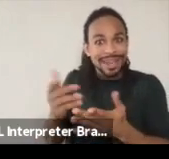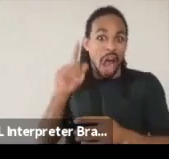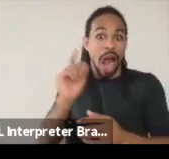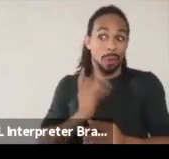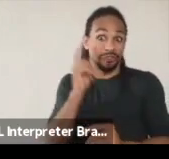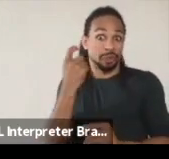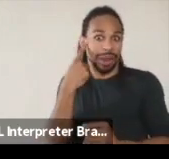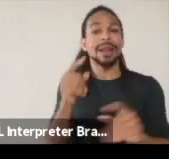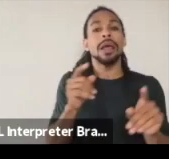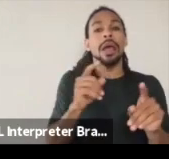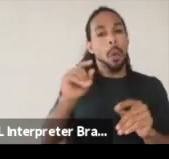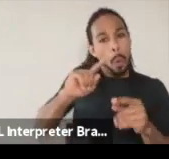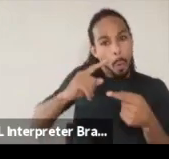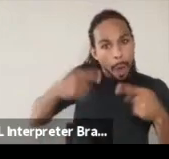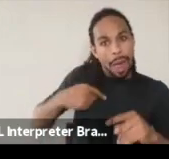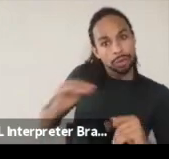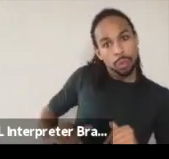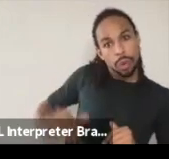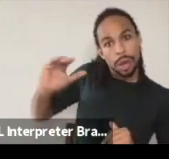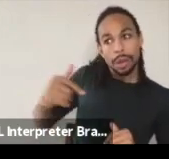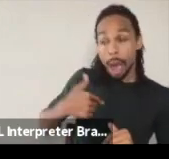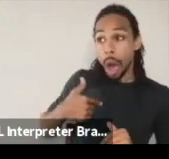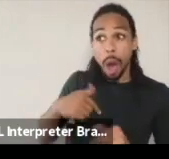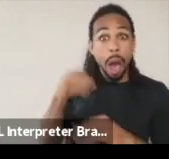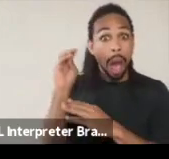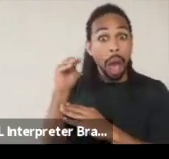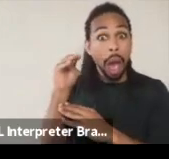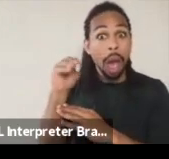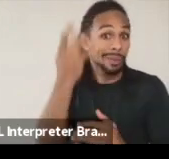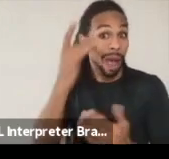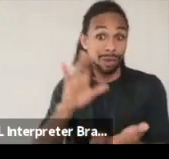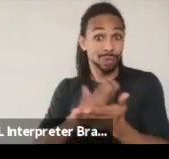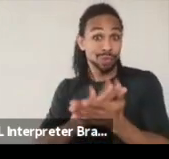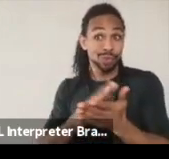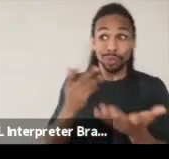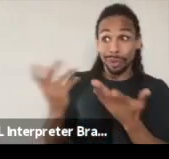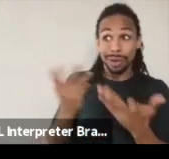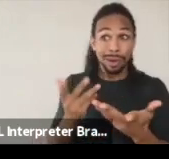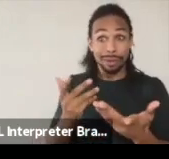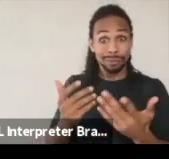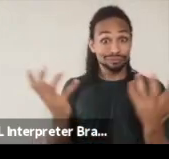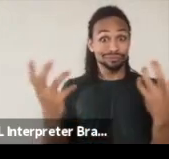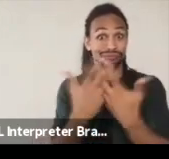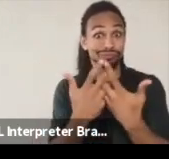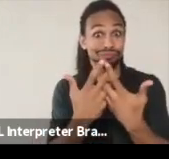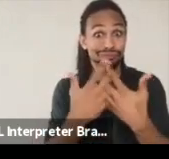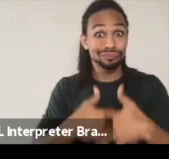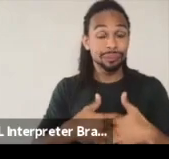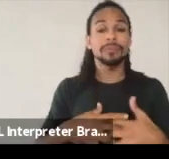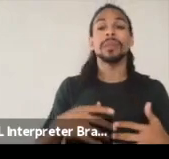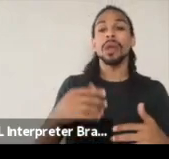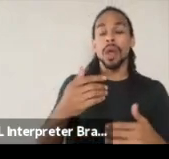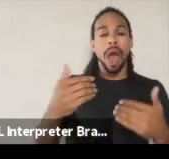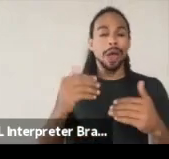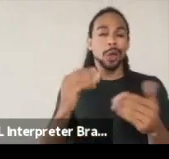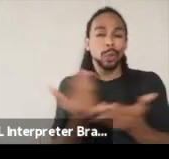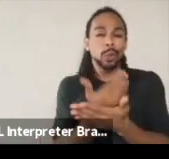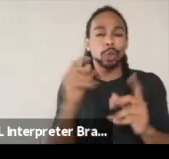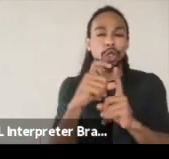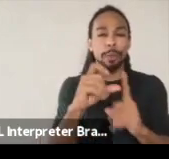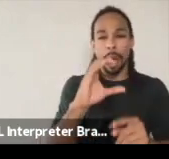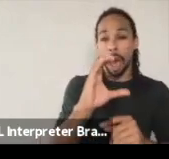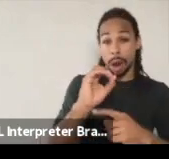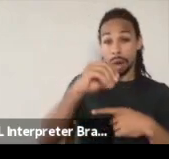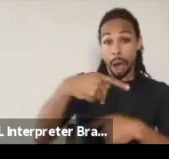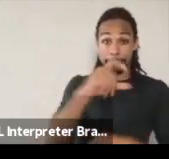think that there's been a lot written and talked about this year about copaganda, which is a term that I had not heard before this